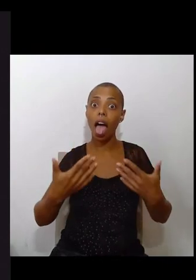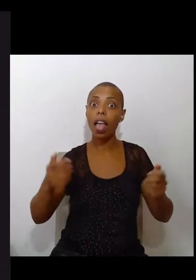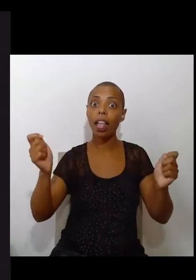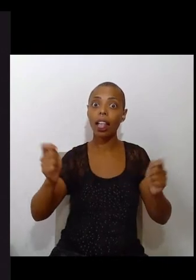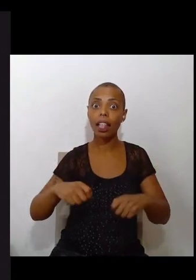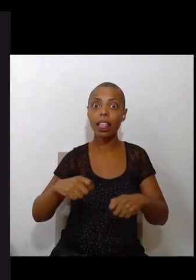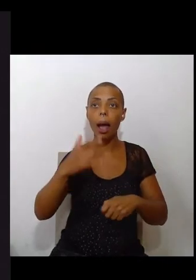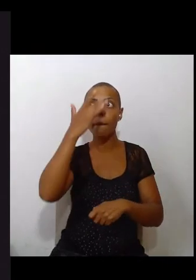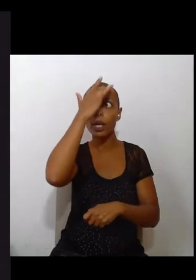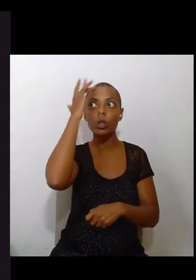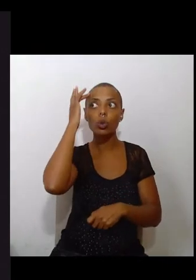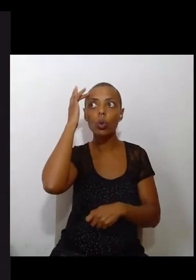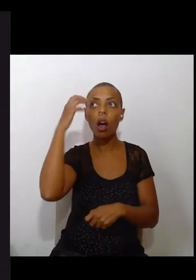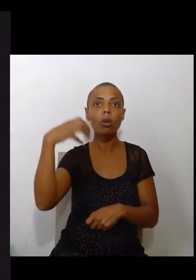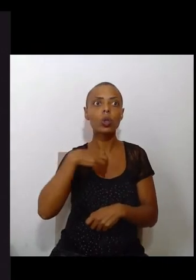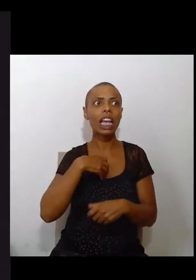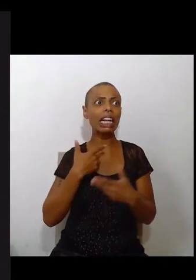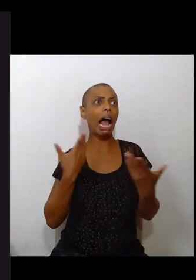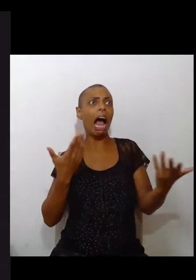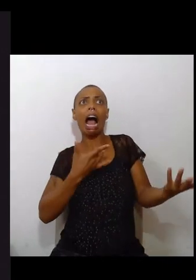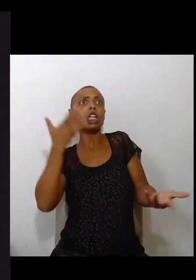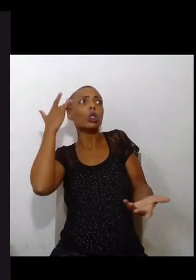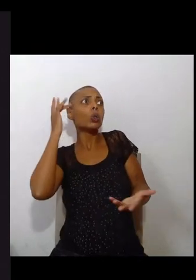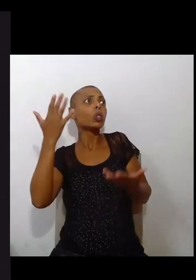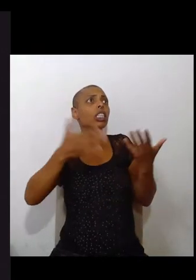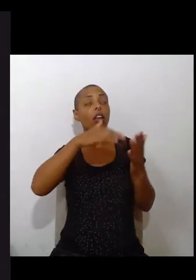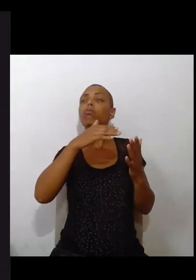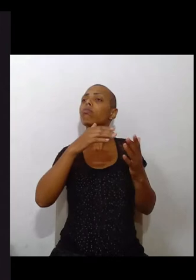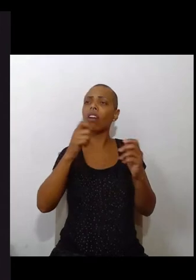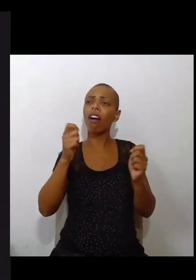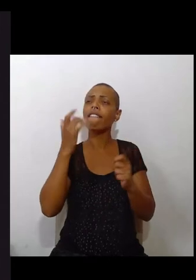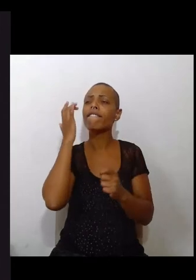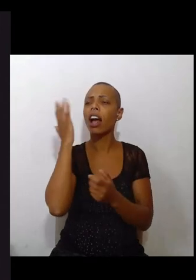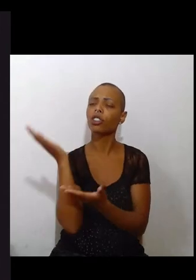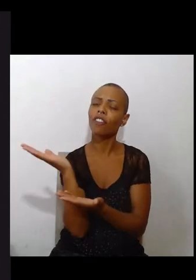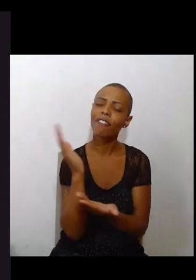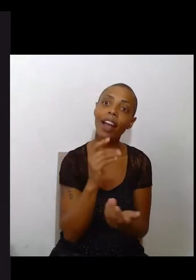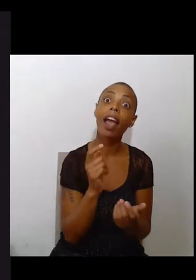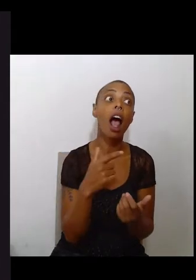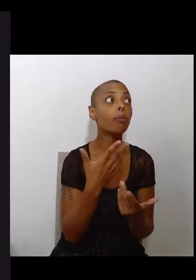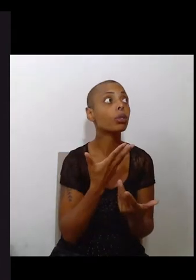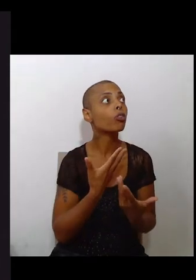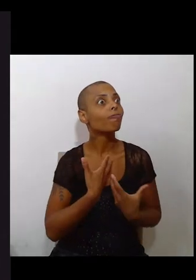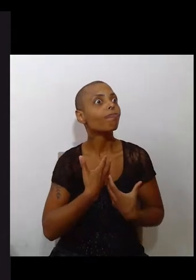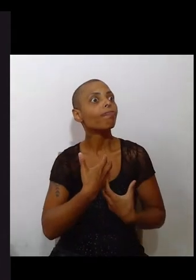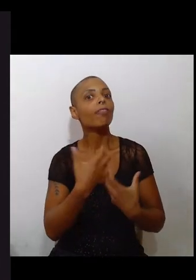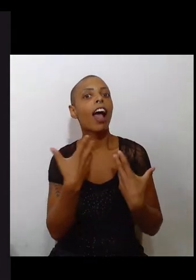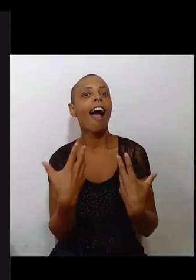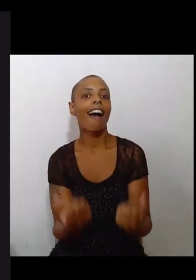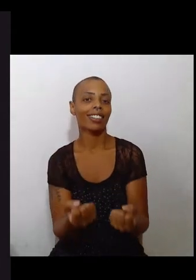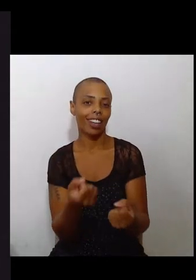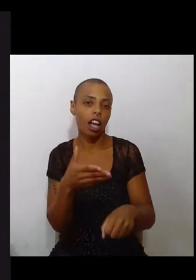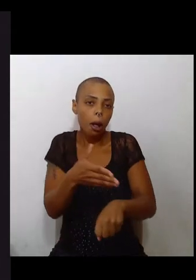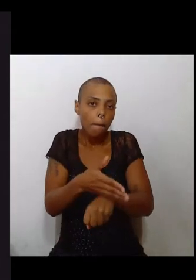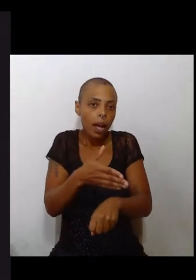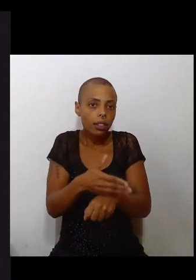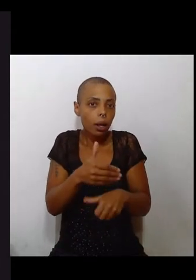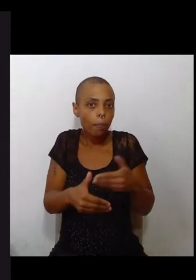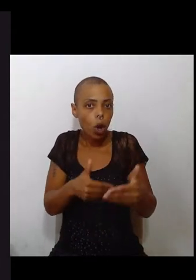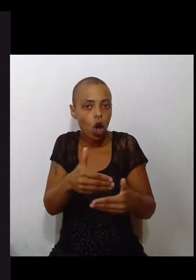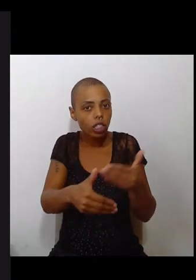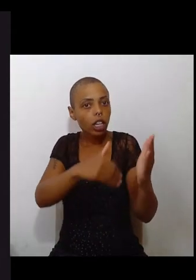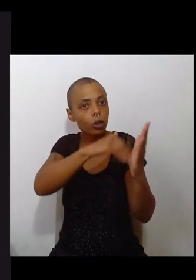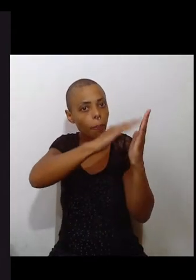participate uh while we are painting and especially with people who are not studied art and art